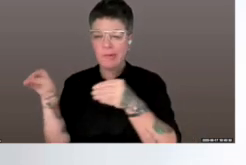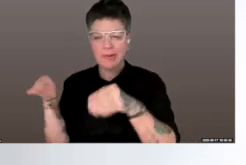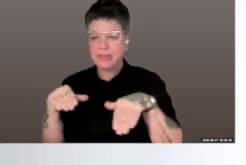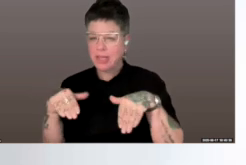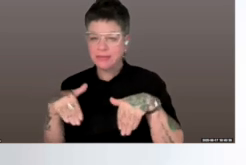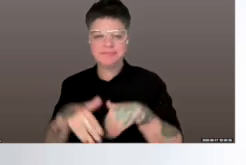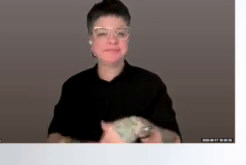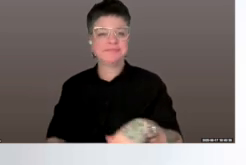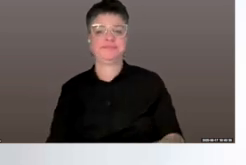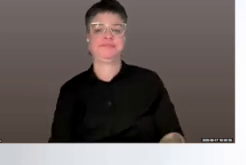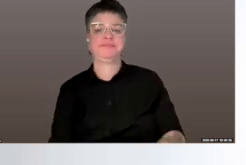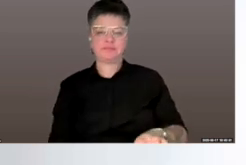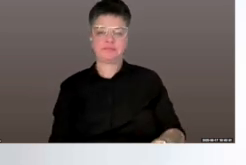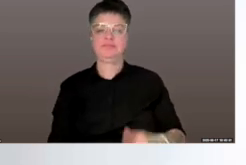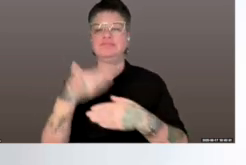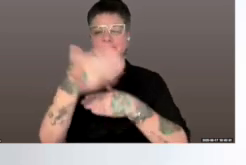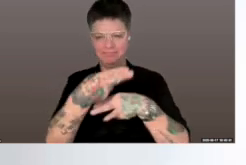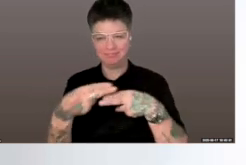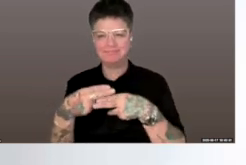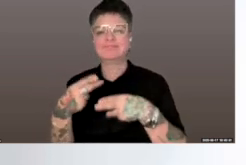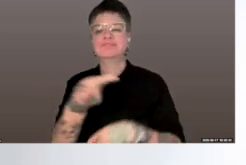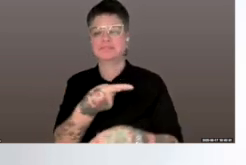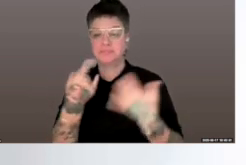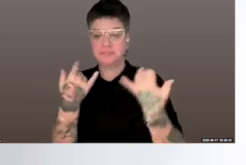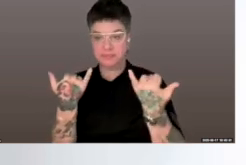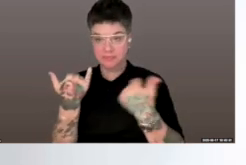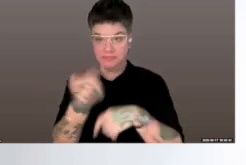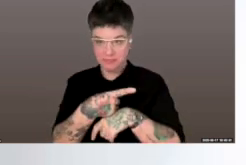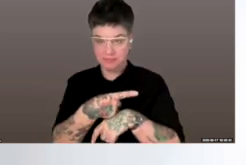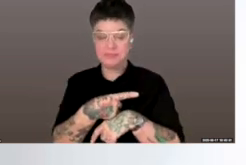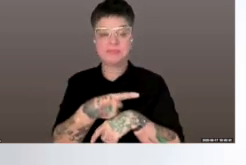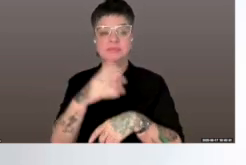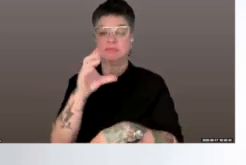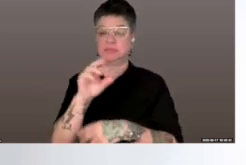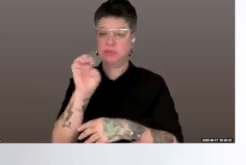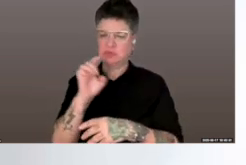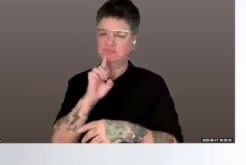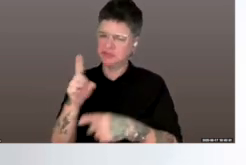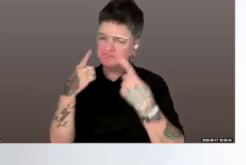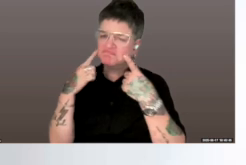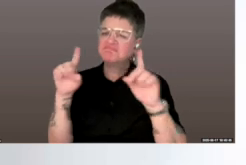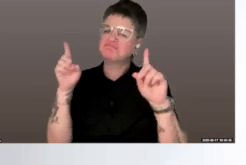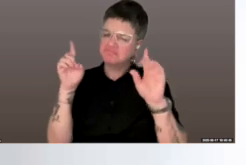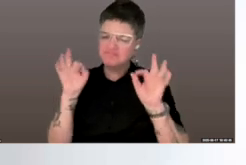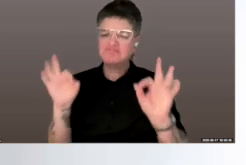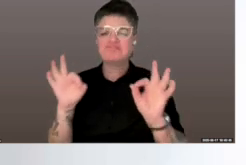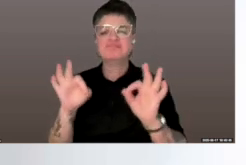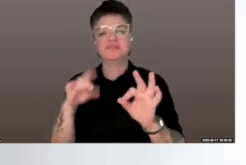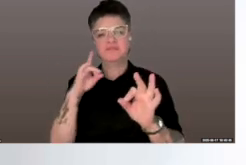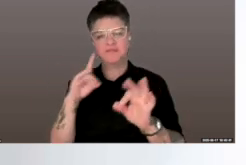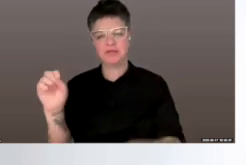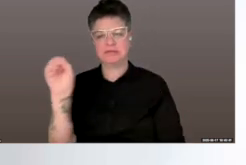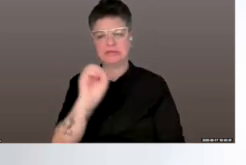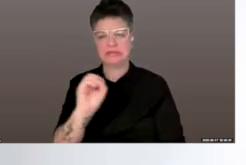So to date, CORE has been really successful in providing incentive funding for zero-emission off-road equipment. So far, we